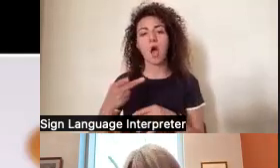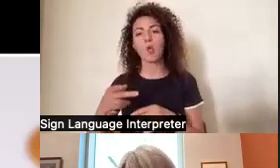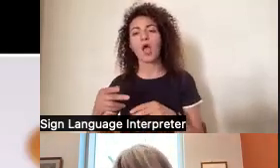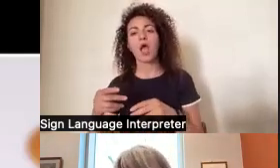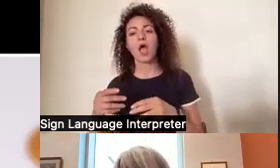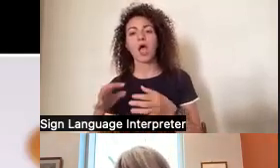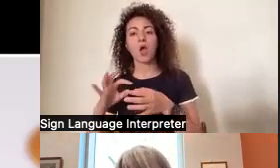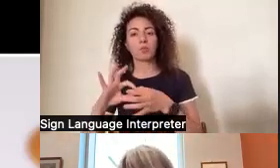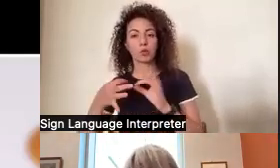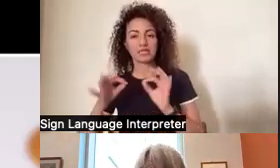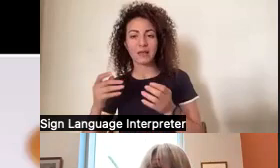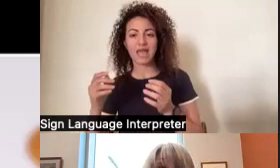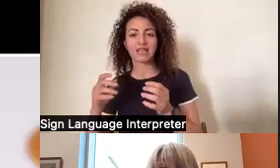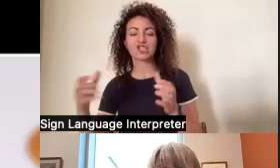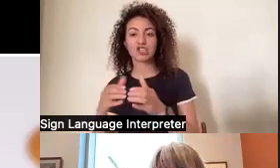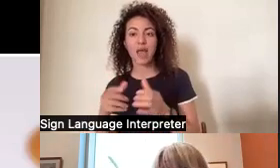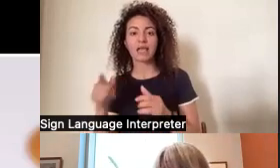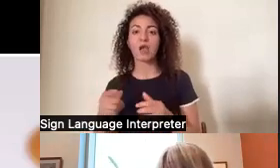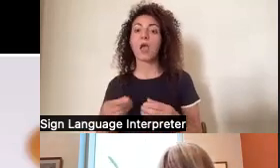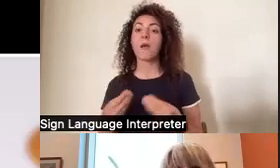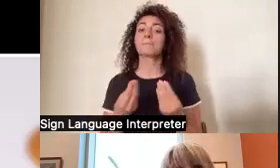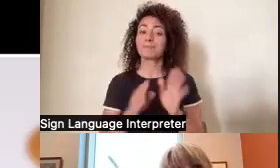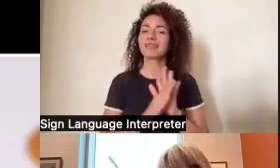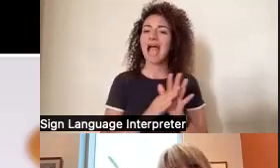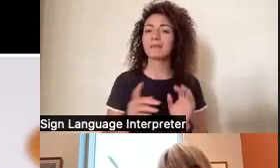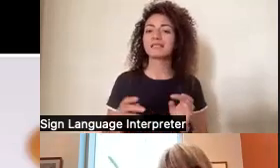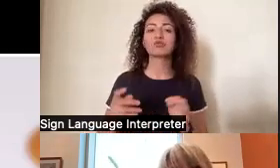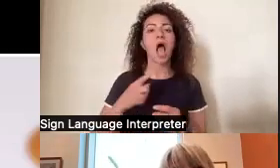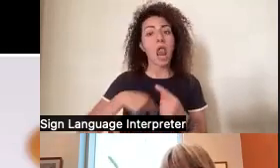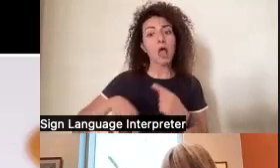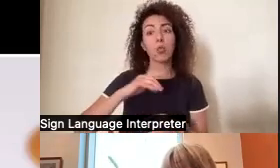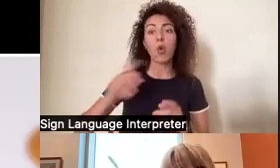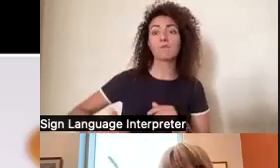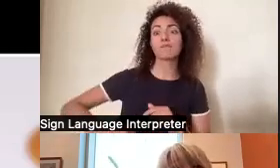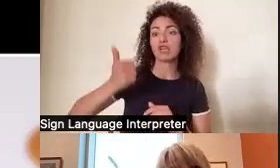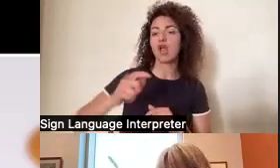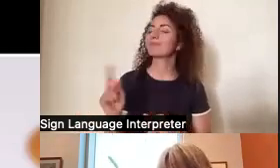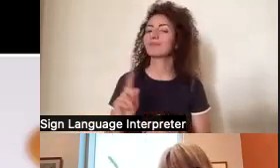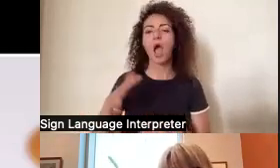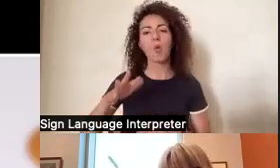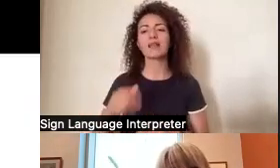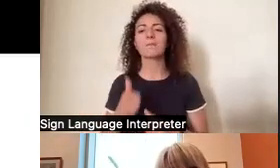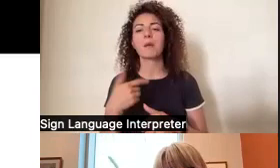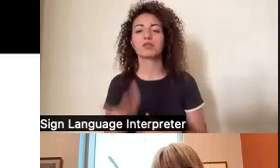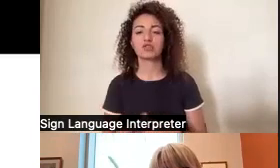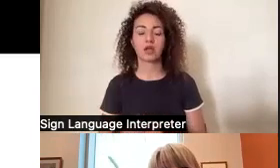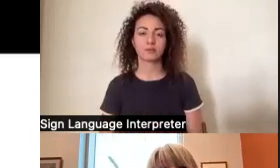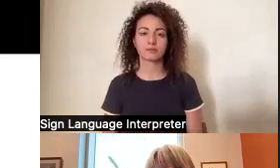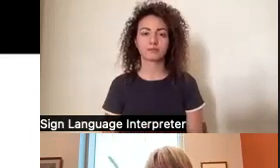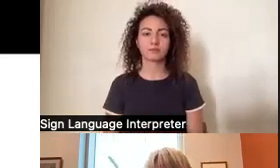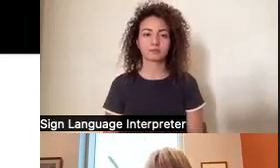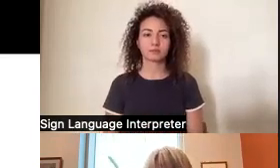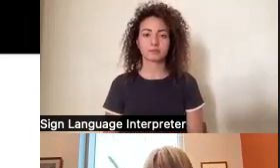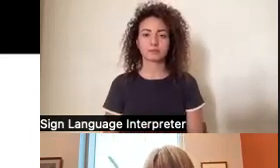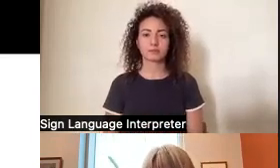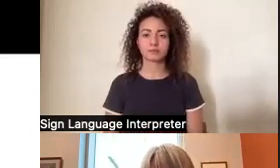it's not always resulting in the best interests and the best outcomes for beneficiaries. Next slide, please.